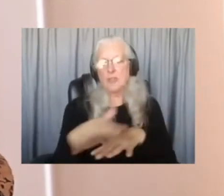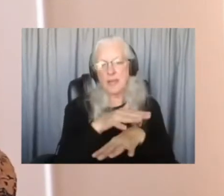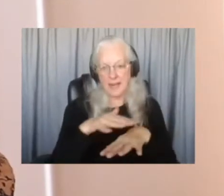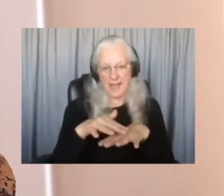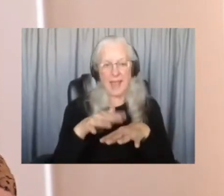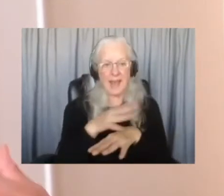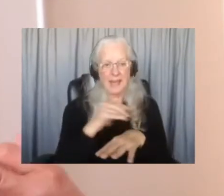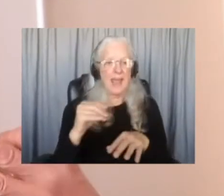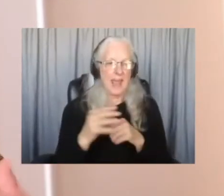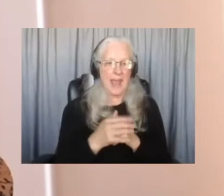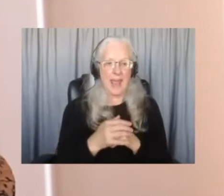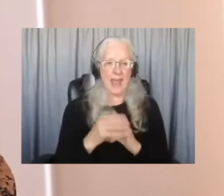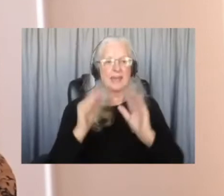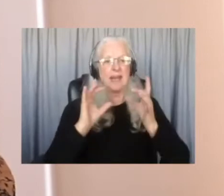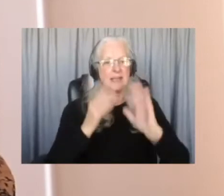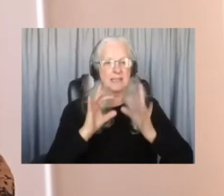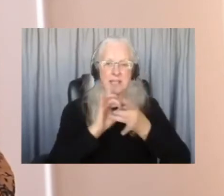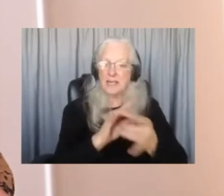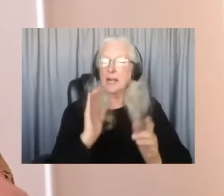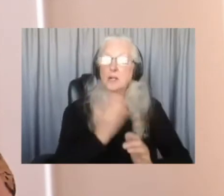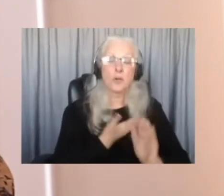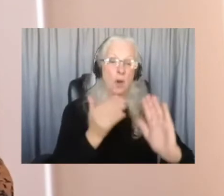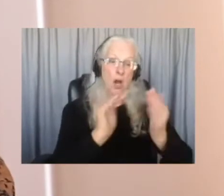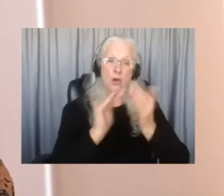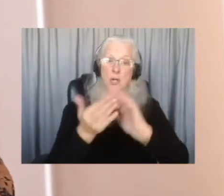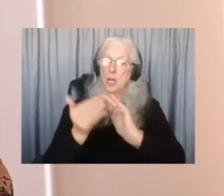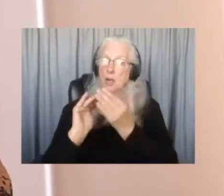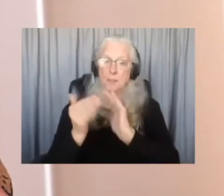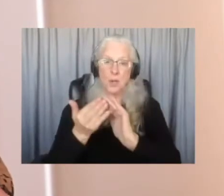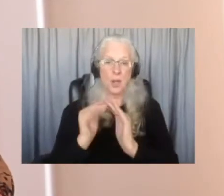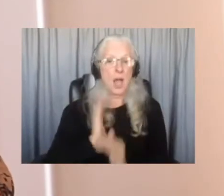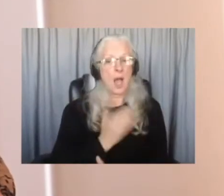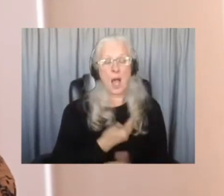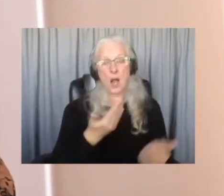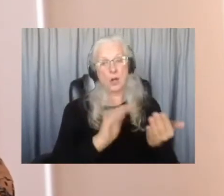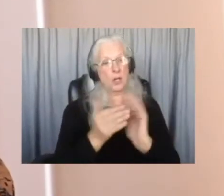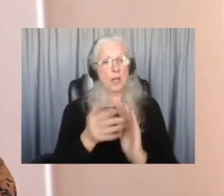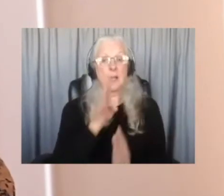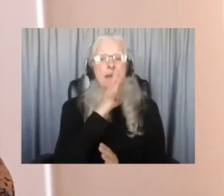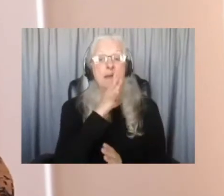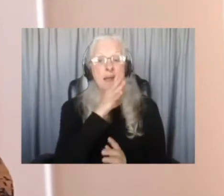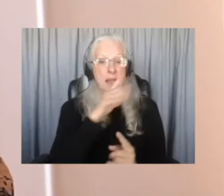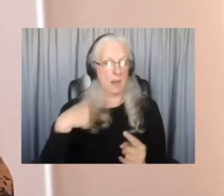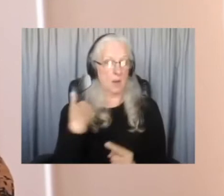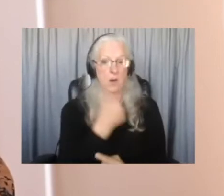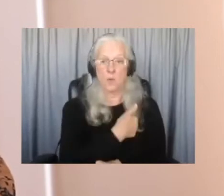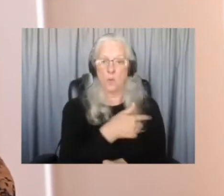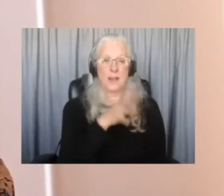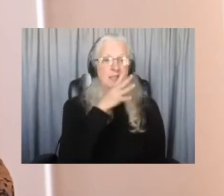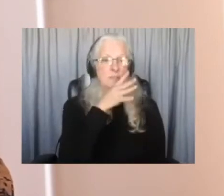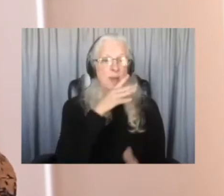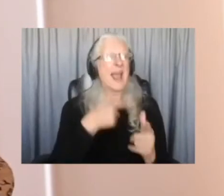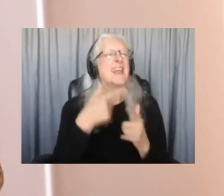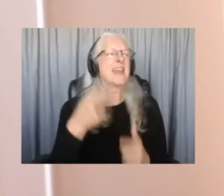community. Our community speaks it, and when we speak the language, that's when you know where you're from. And